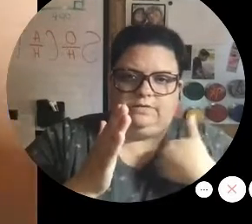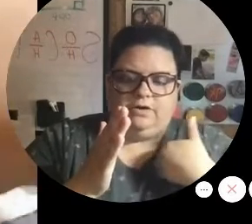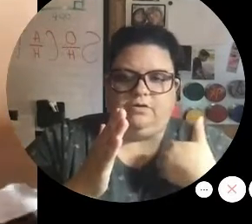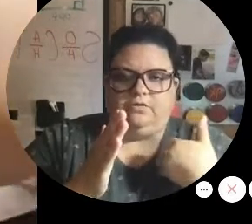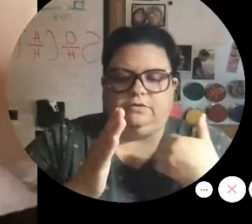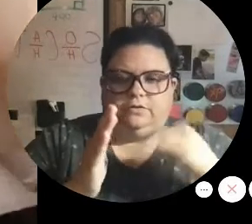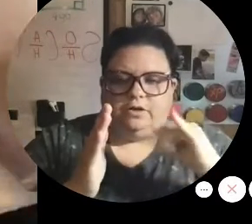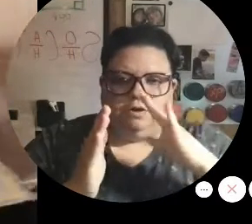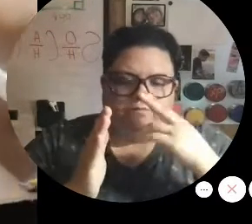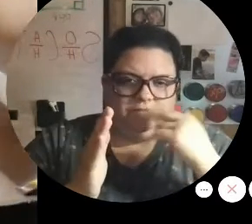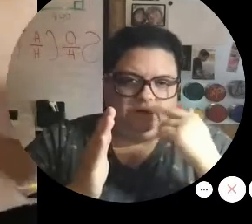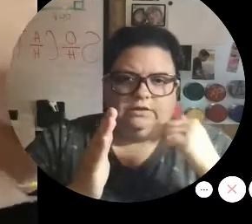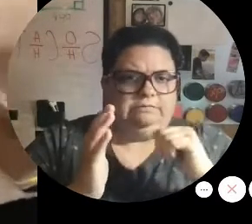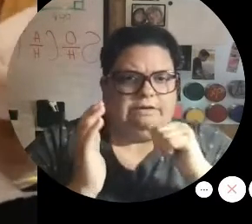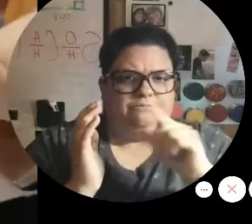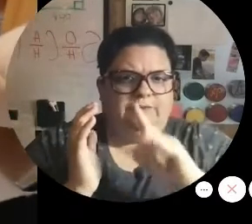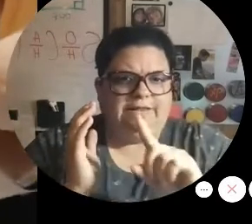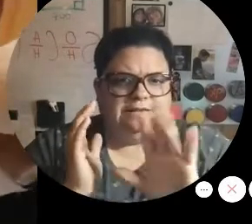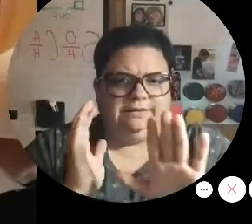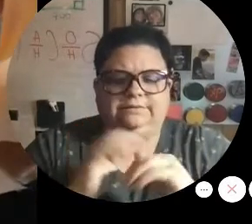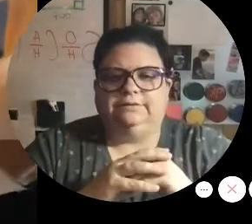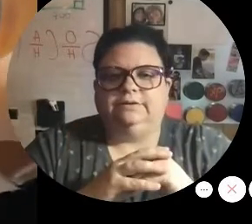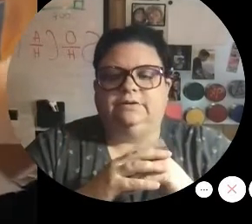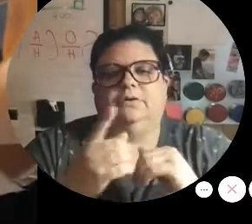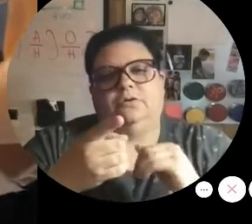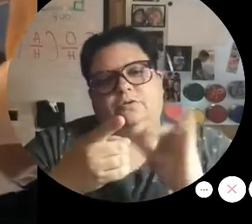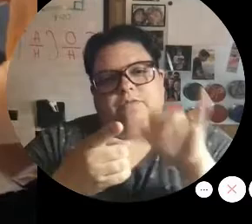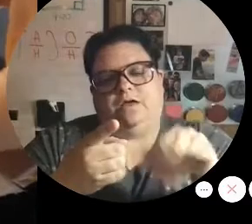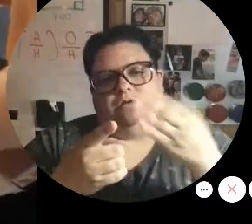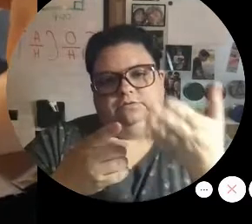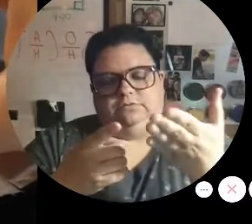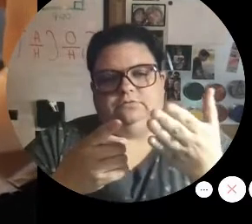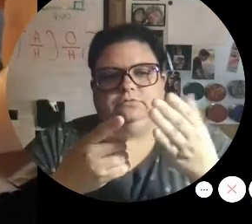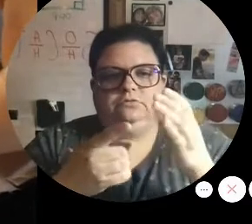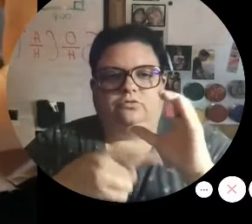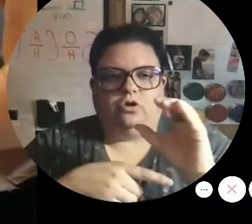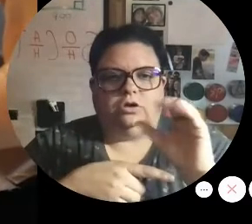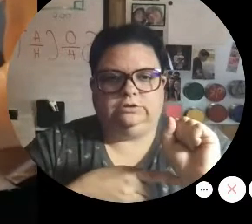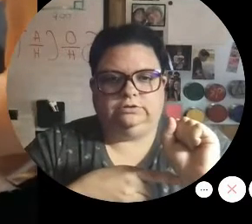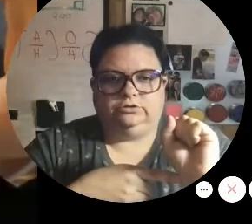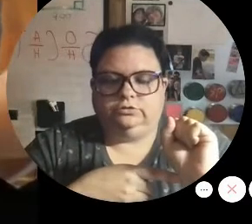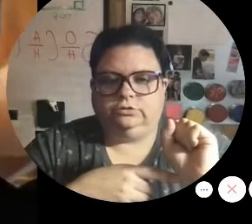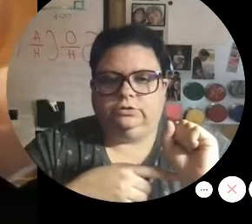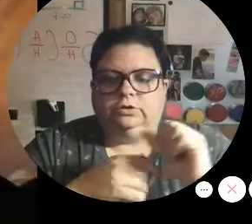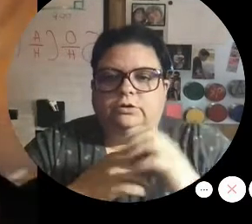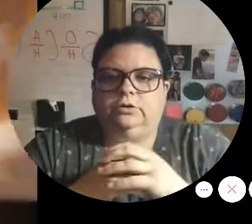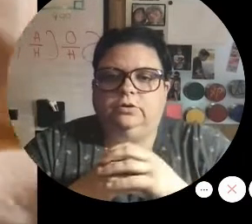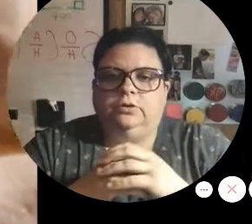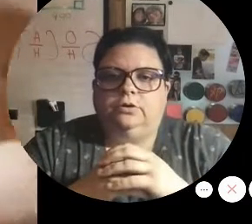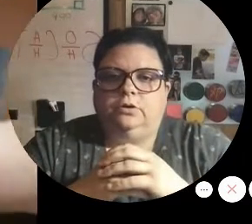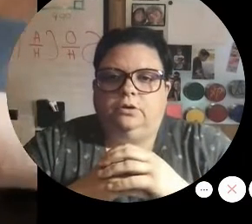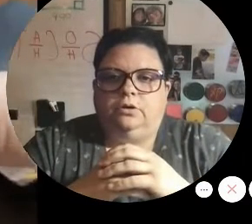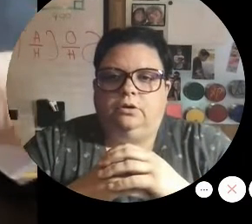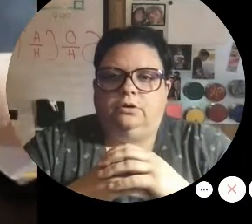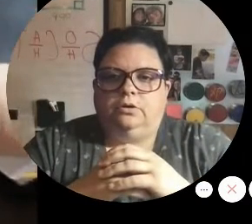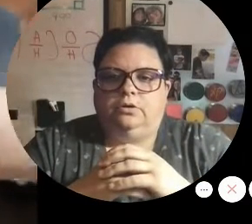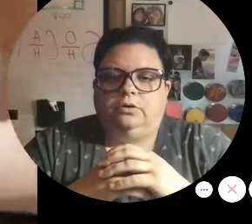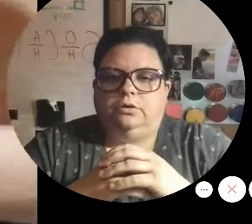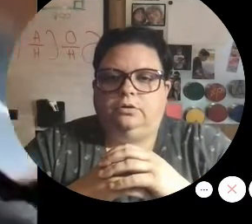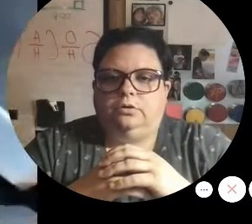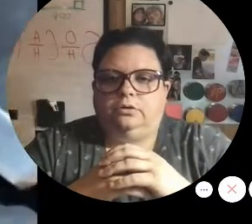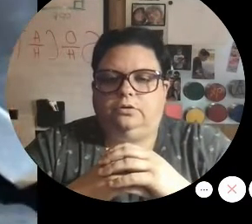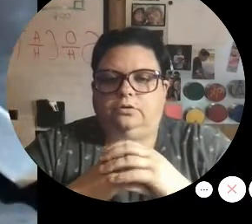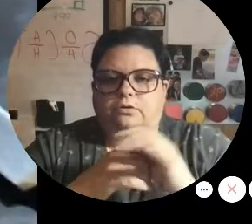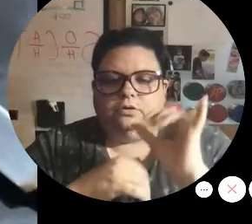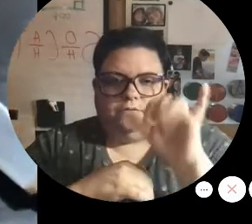really. Okay, there's the cross section of that one. Okay, and it's right there. So we're